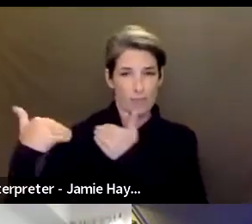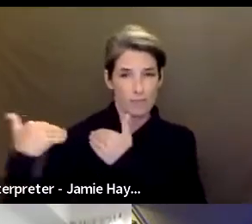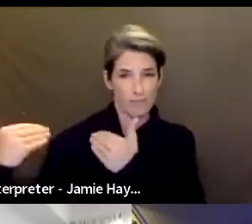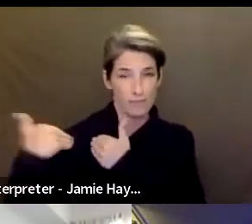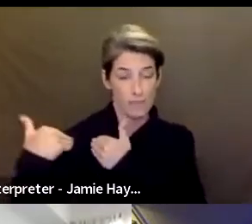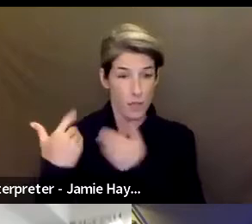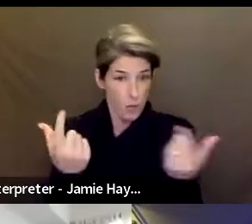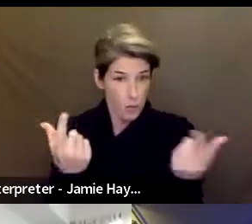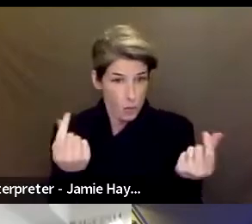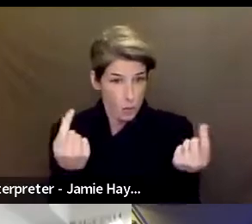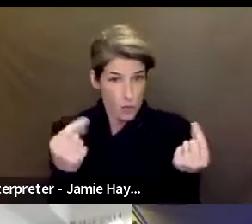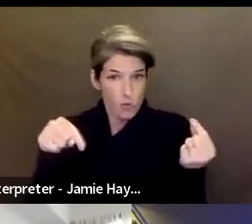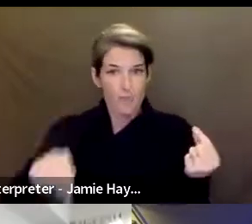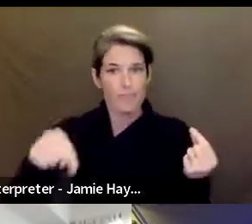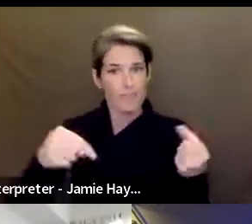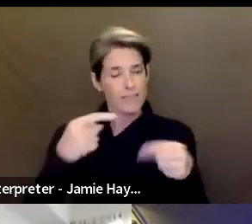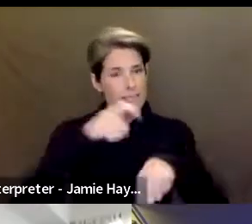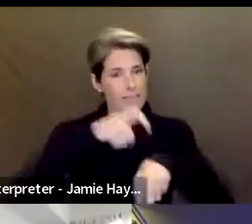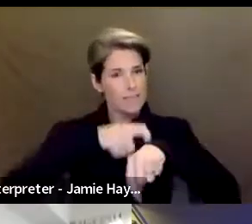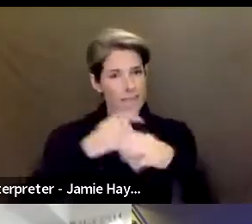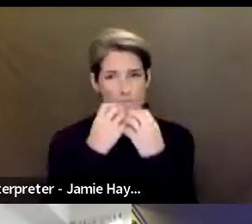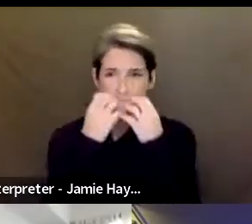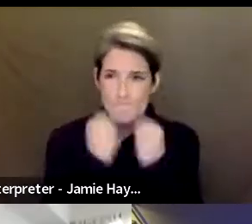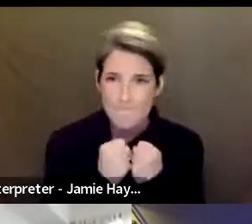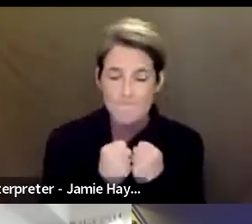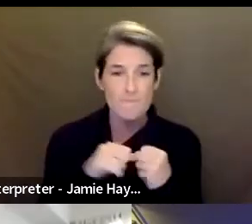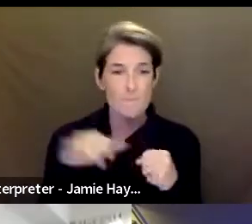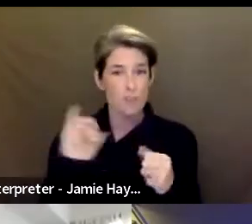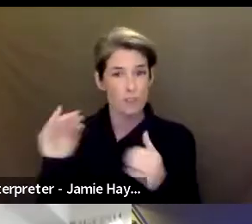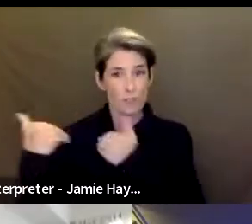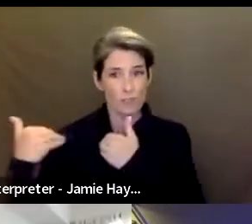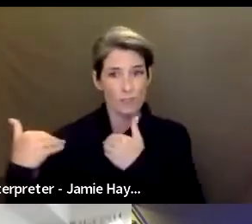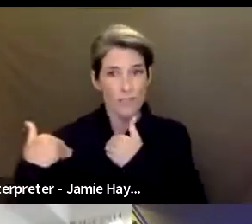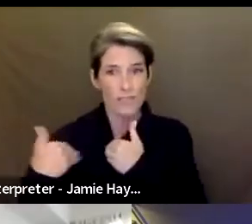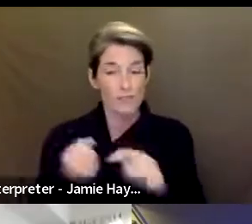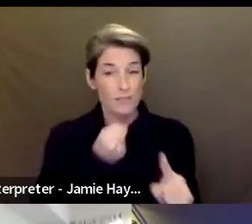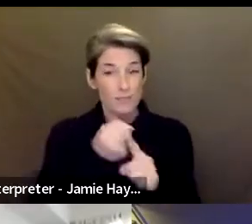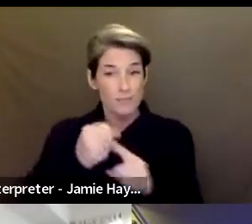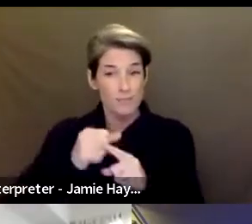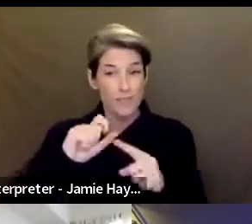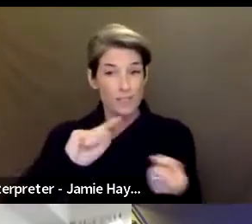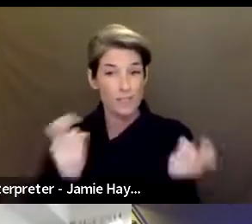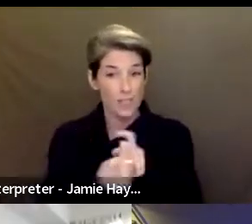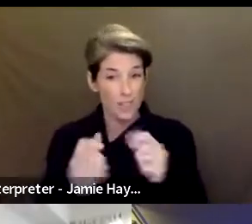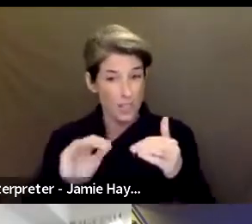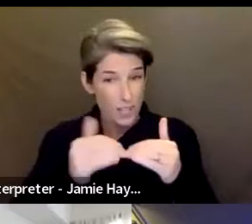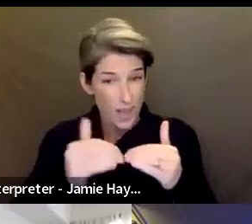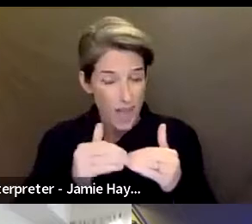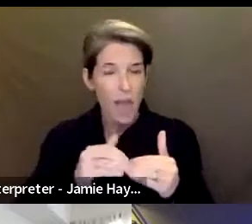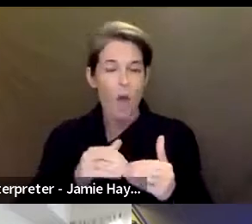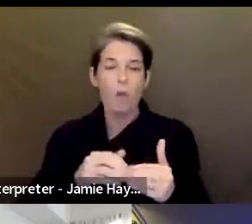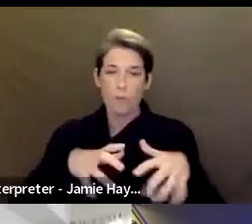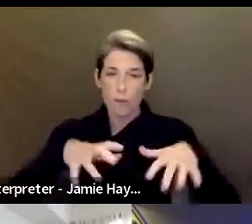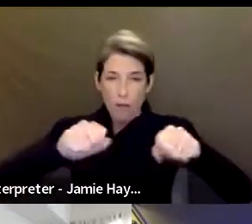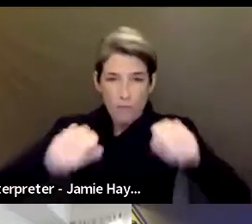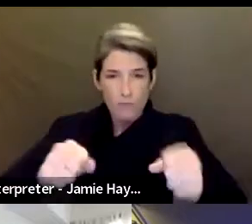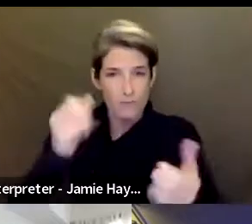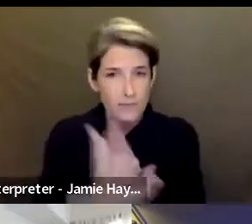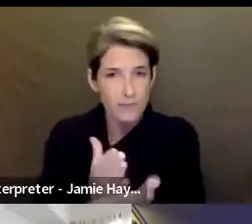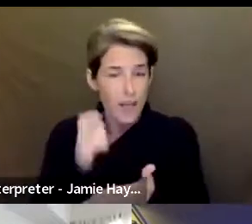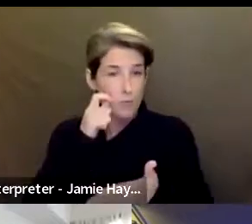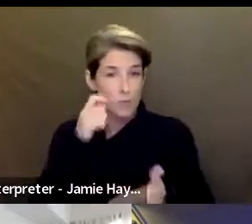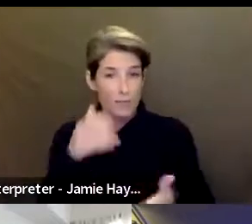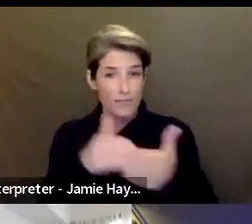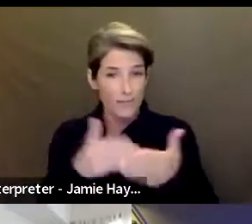reconciliation, decolonization, anti-racism, and allyship. Thank you. The virtual part of that land acknowledgement was written